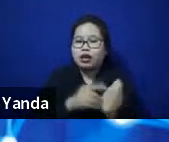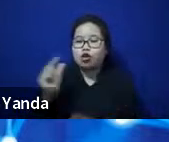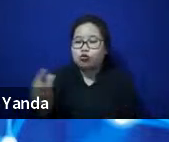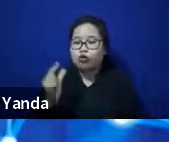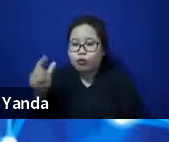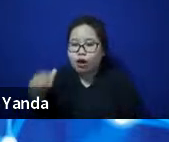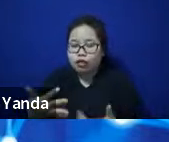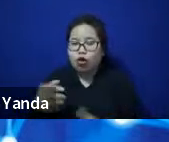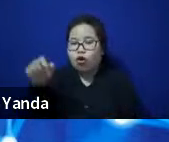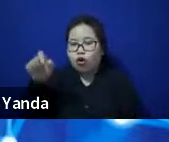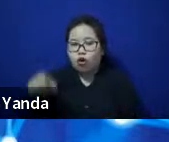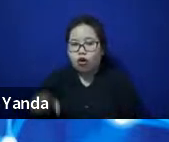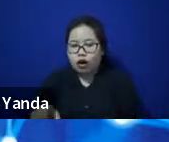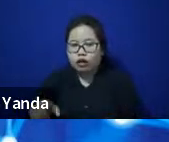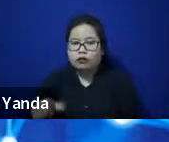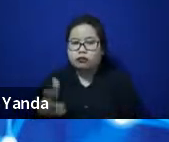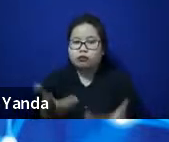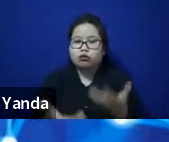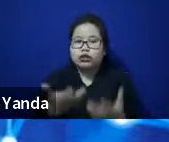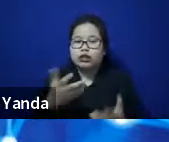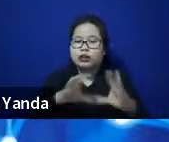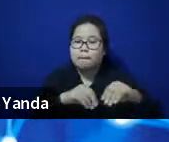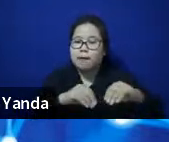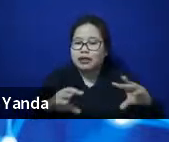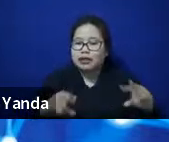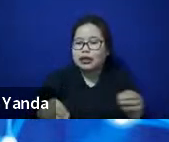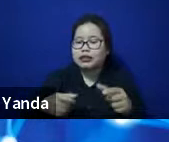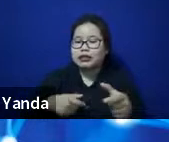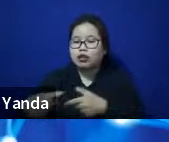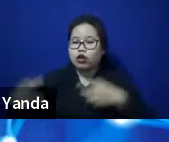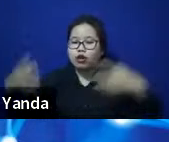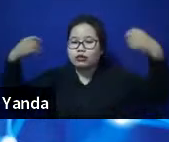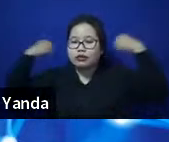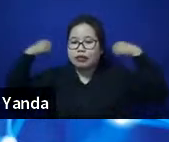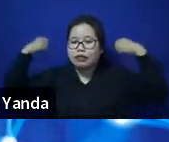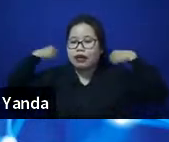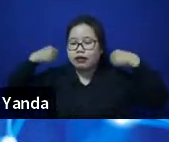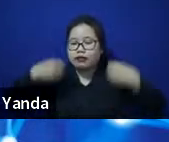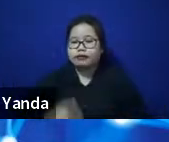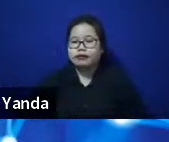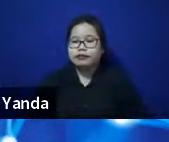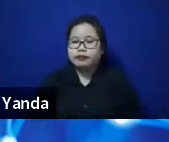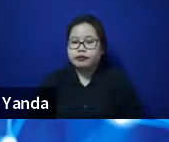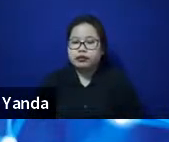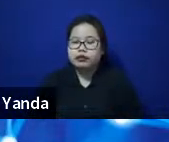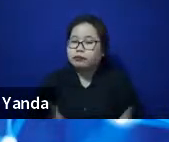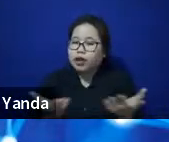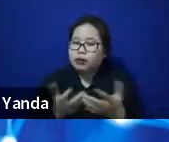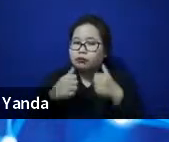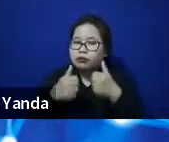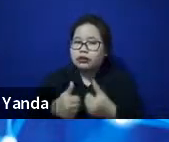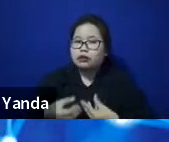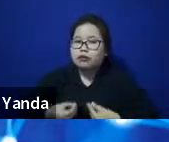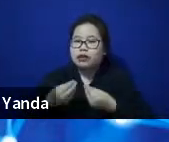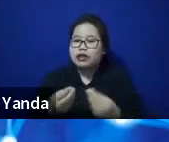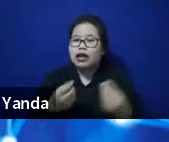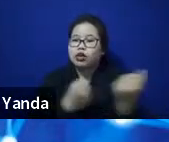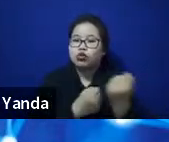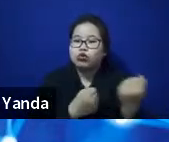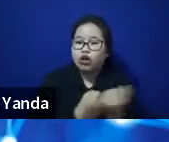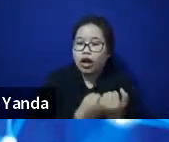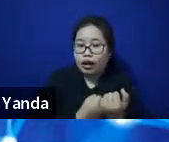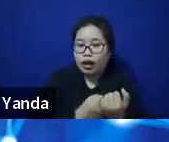working in the health industry to be supportive of this, so people are not